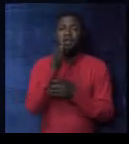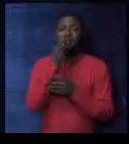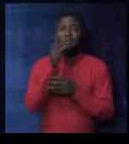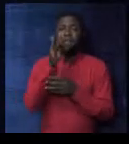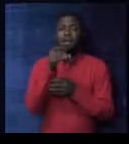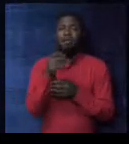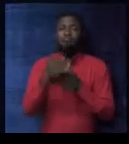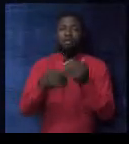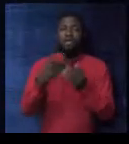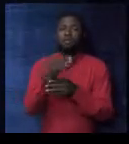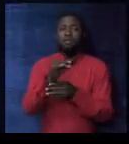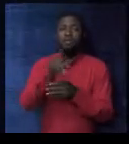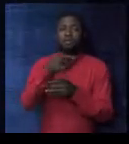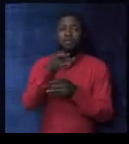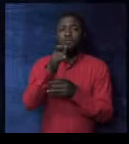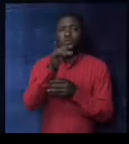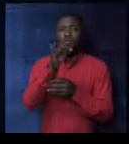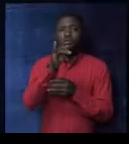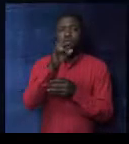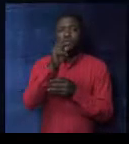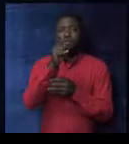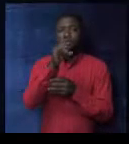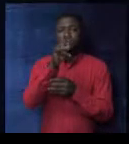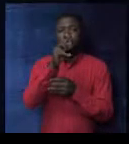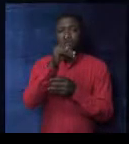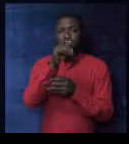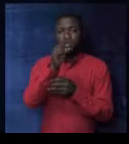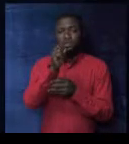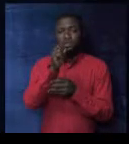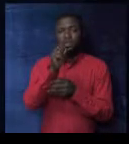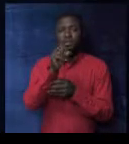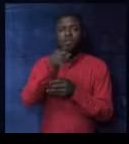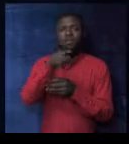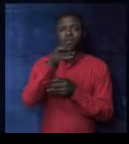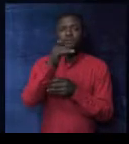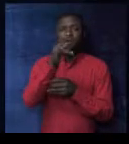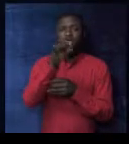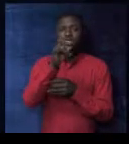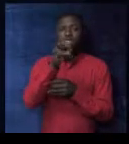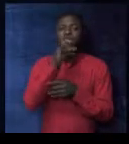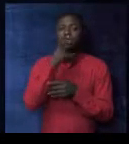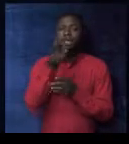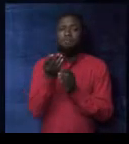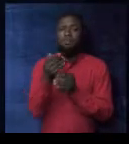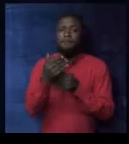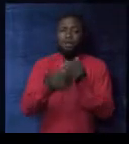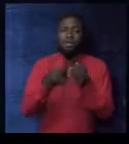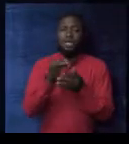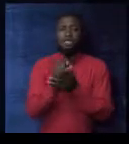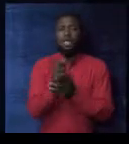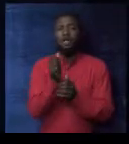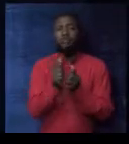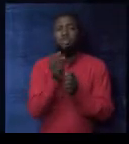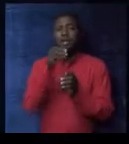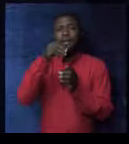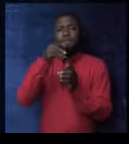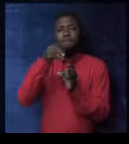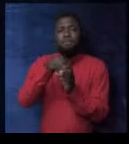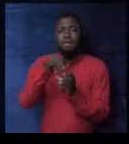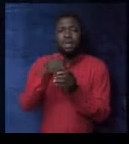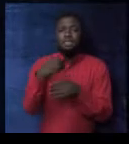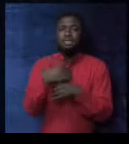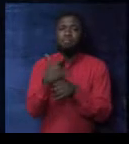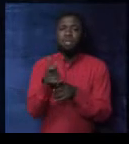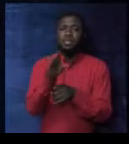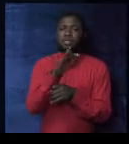of photosynthesis. I think you've done that in your science. Photosynthesis is the process by which plants make their